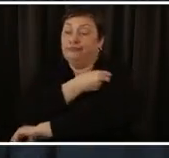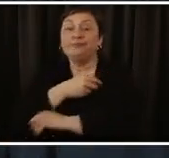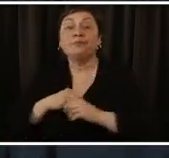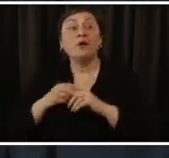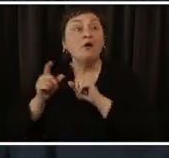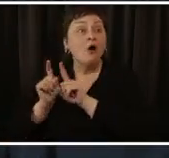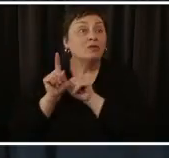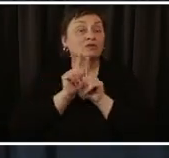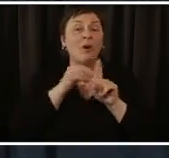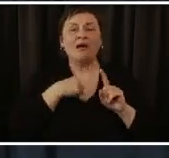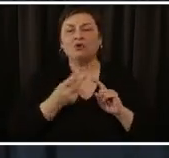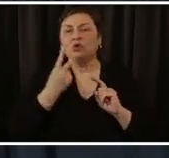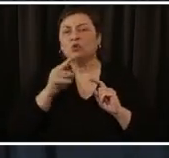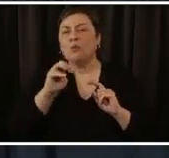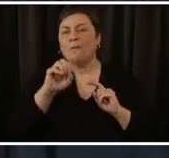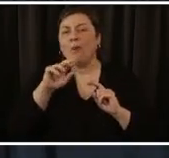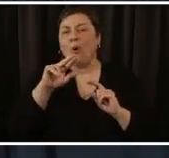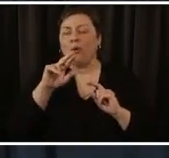vaccine stations